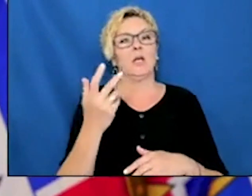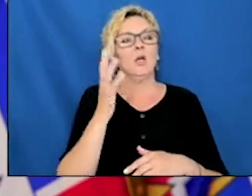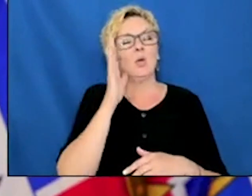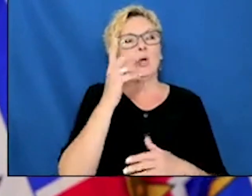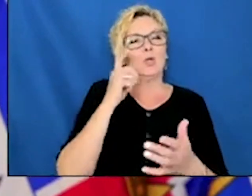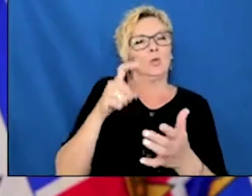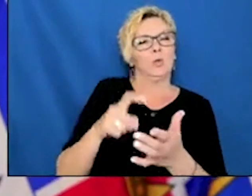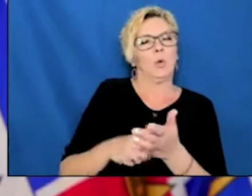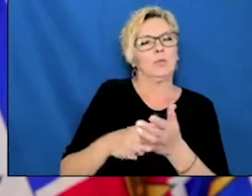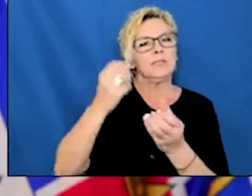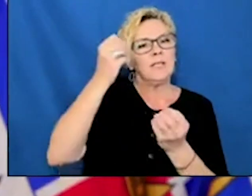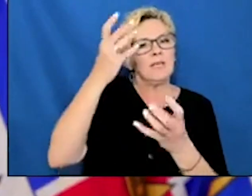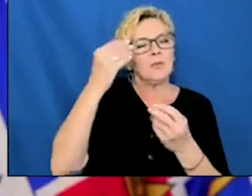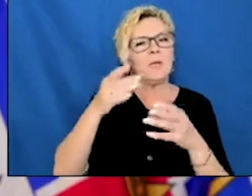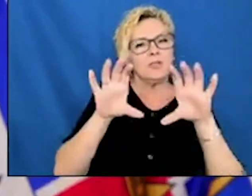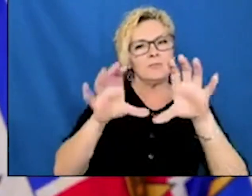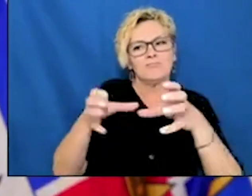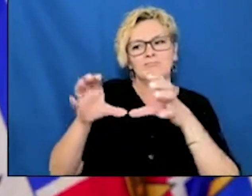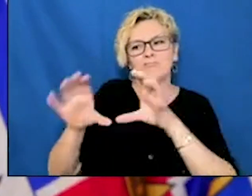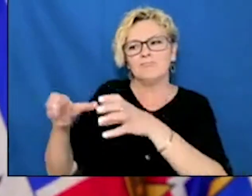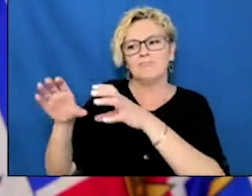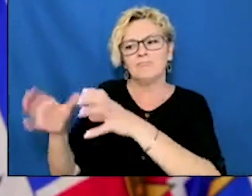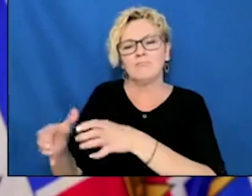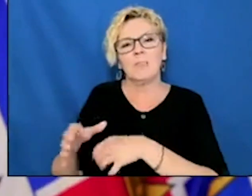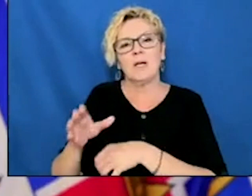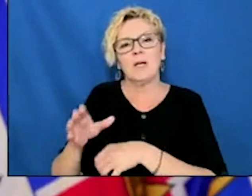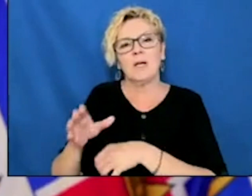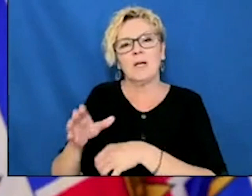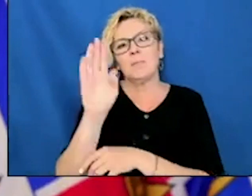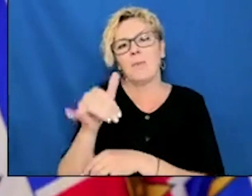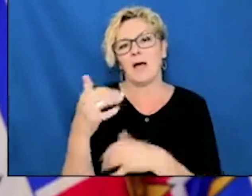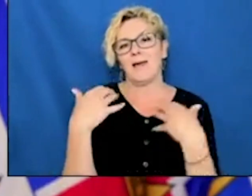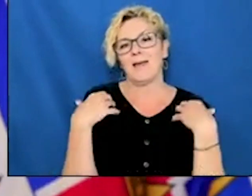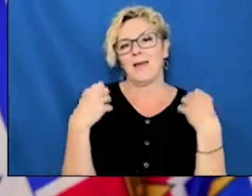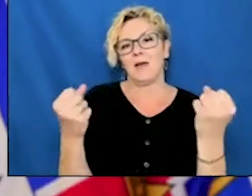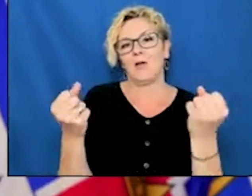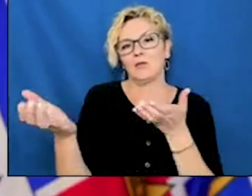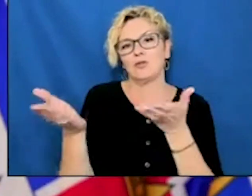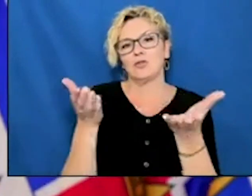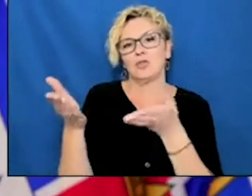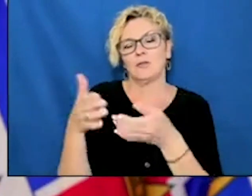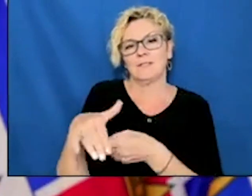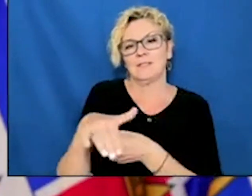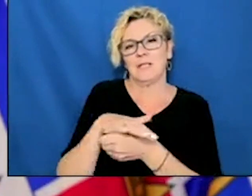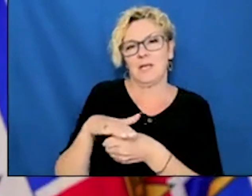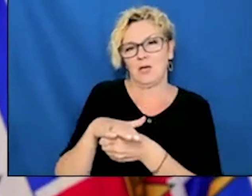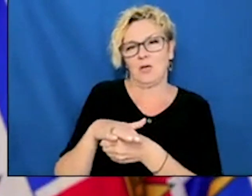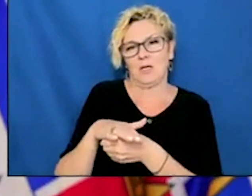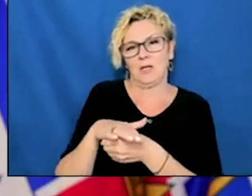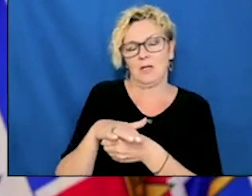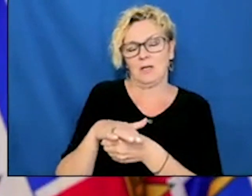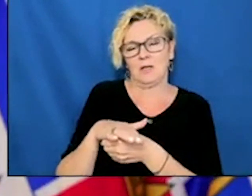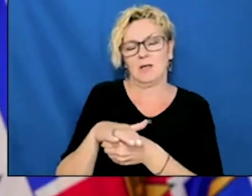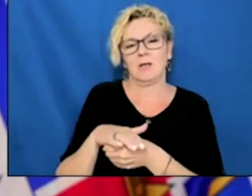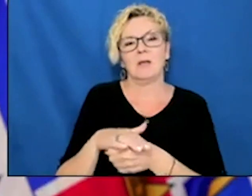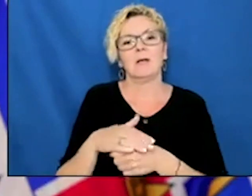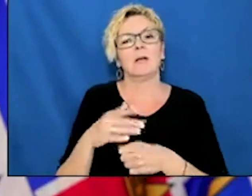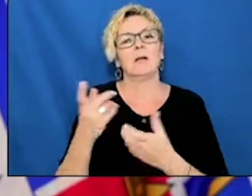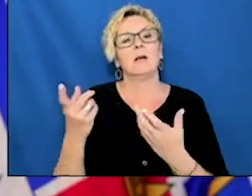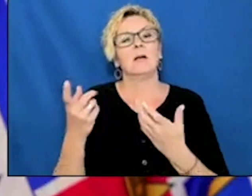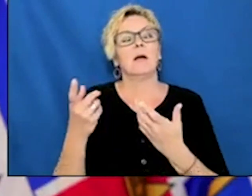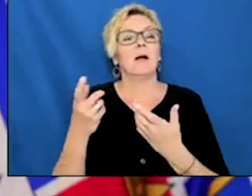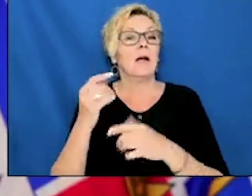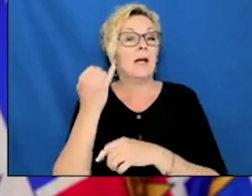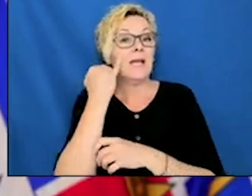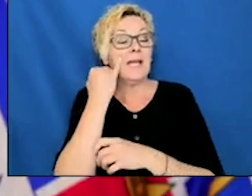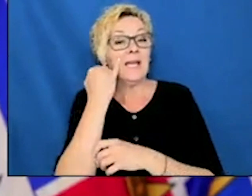in the province, mostly rural ones, where we only can present by local health area because the community and parts